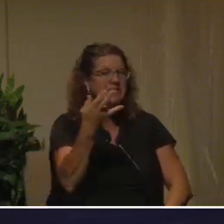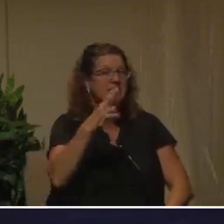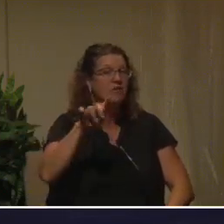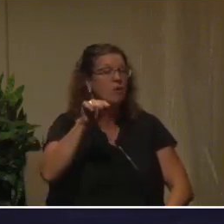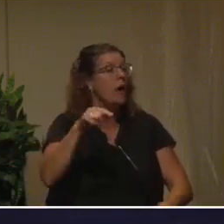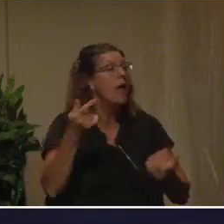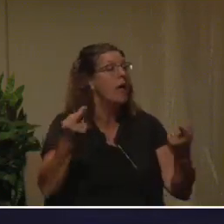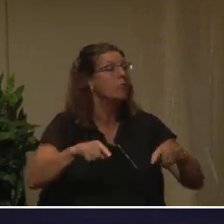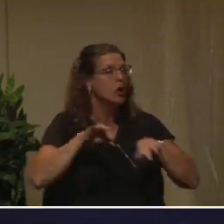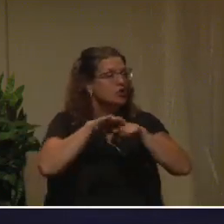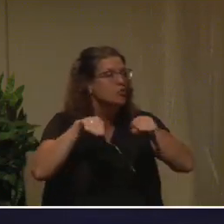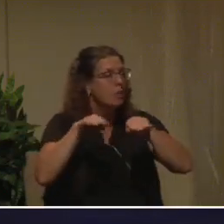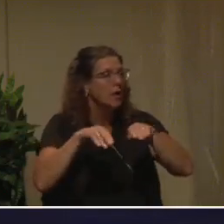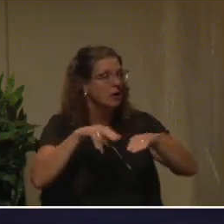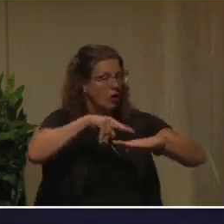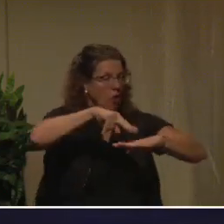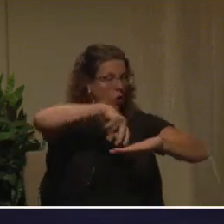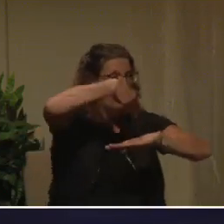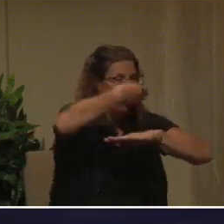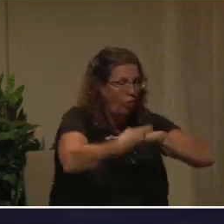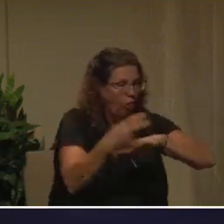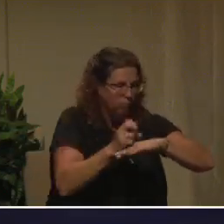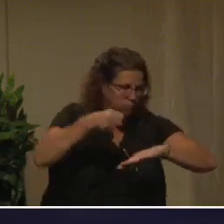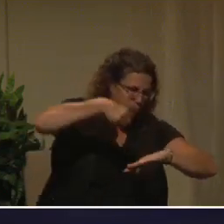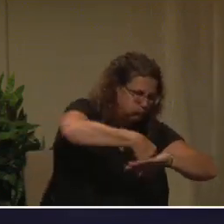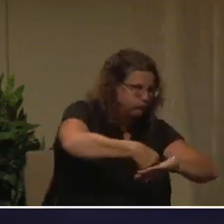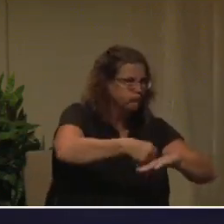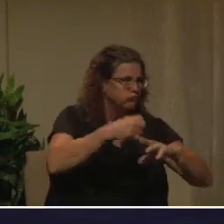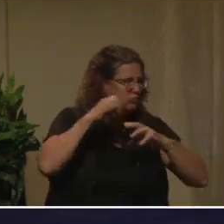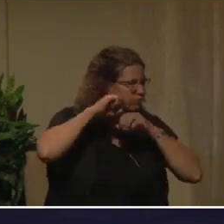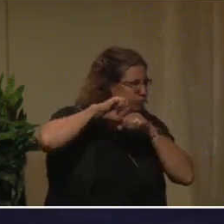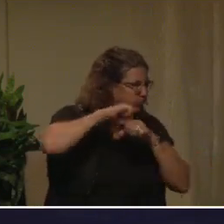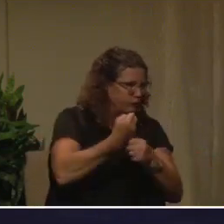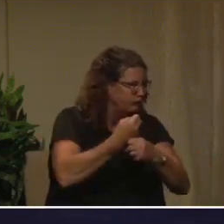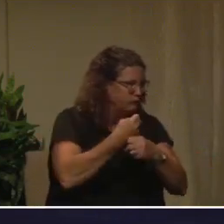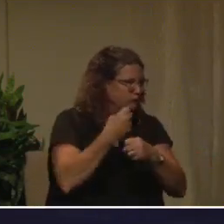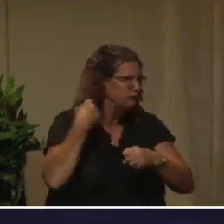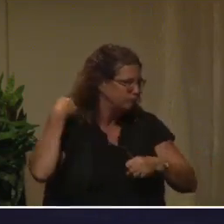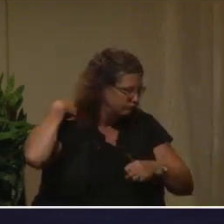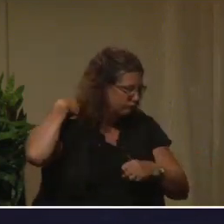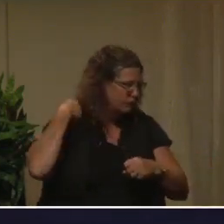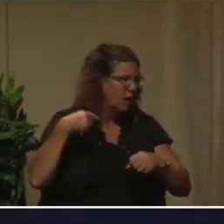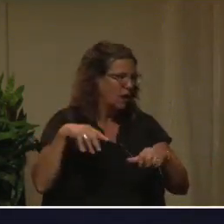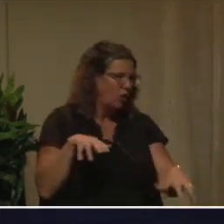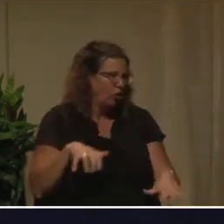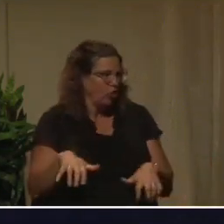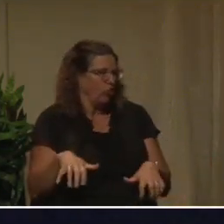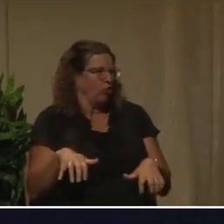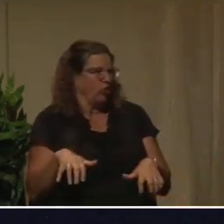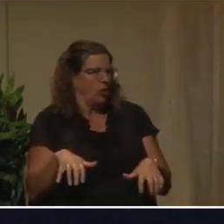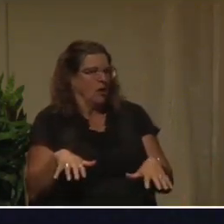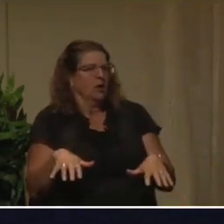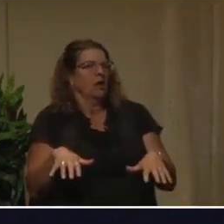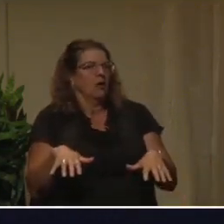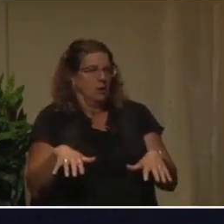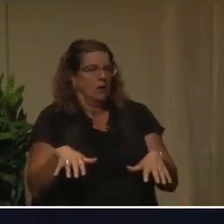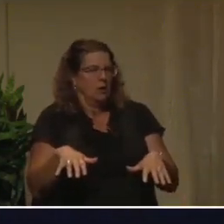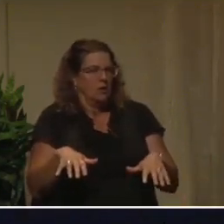injured in a diving accident, quadriplegic from that point, obviously hard to cope with, but she finally